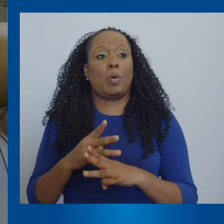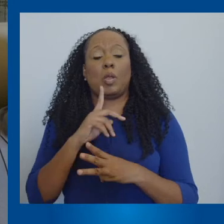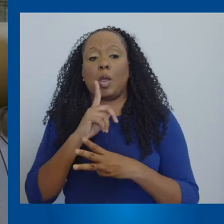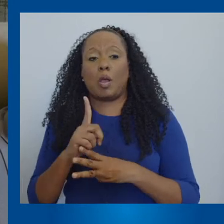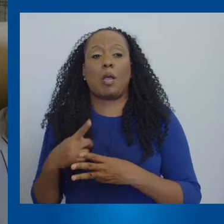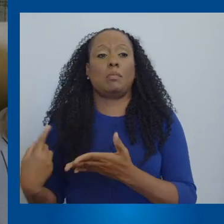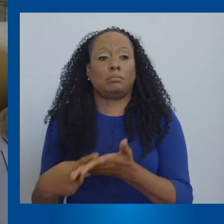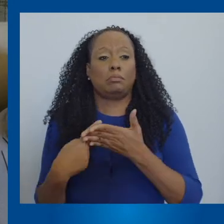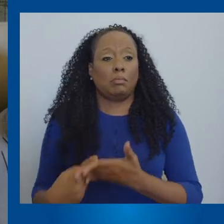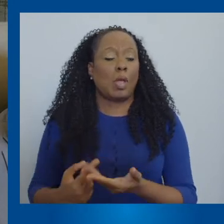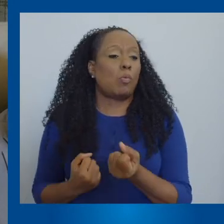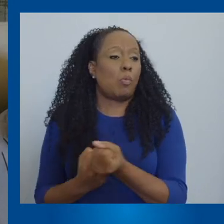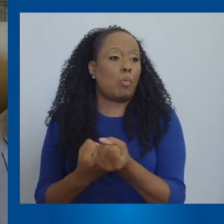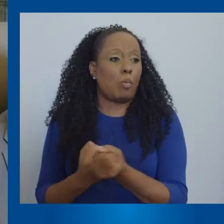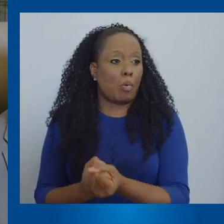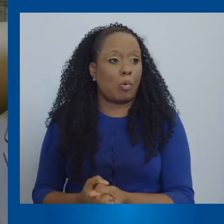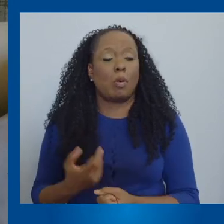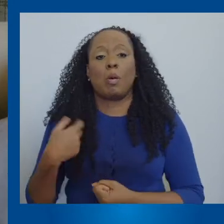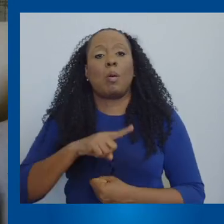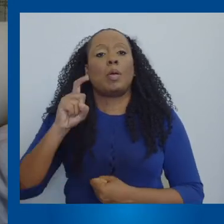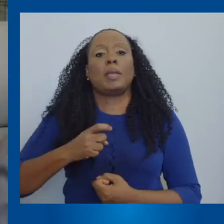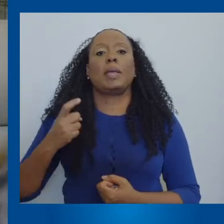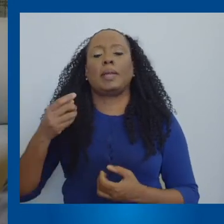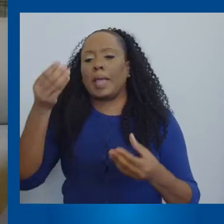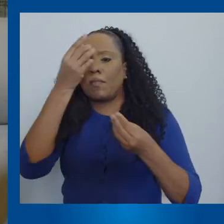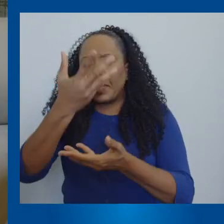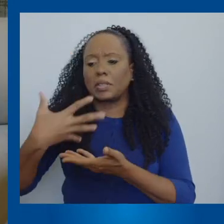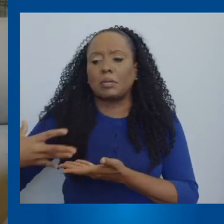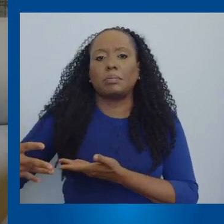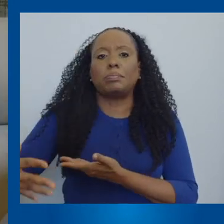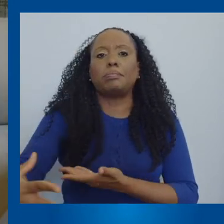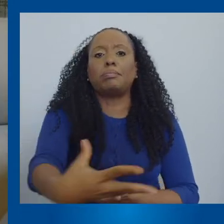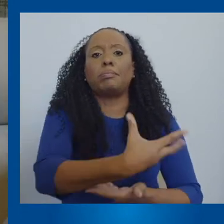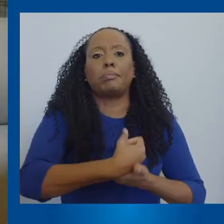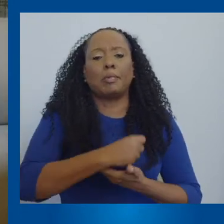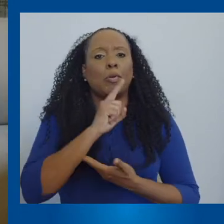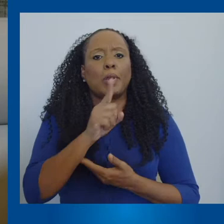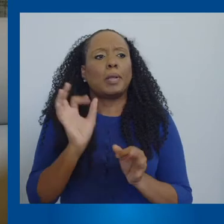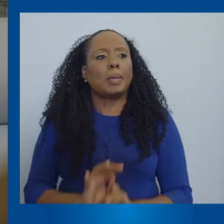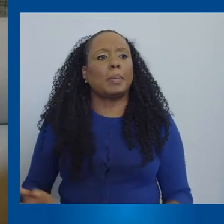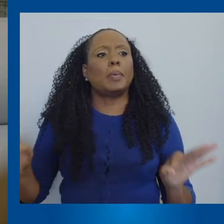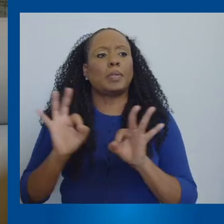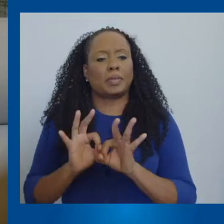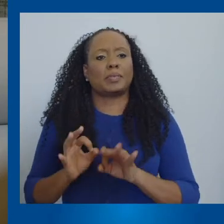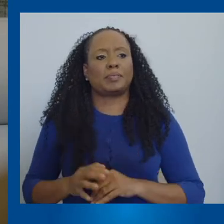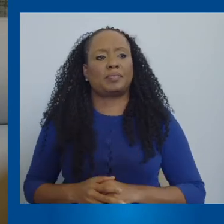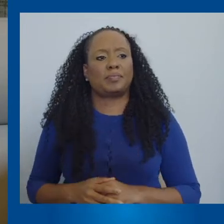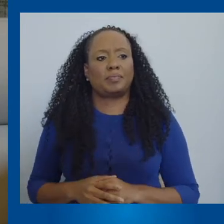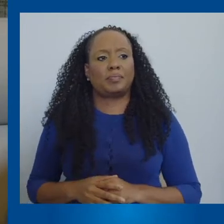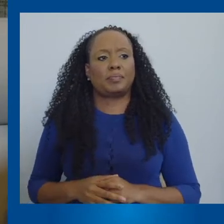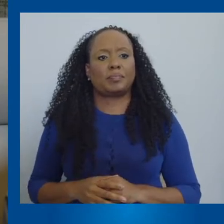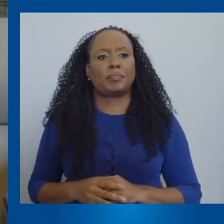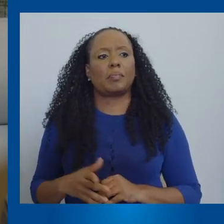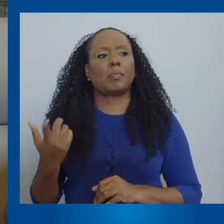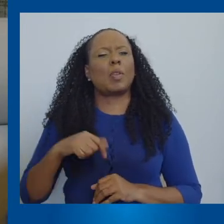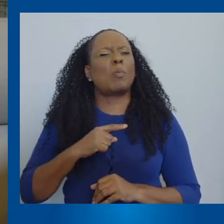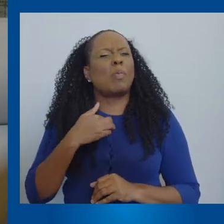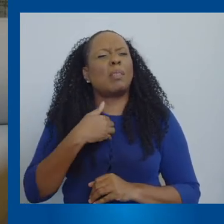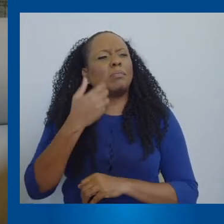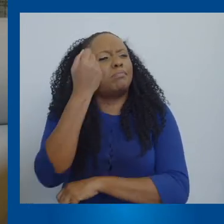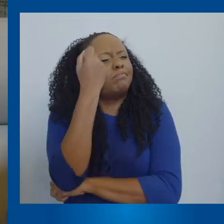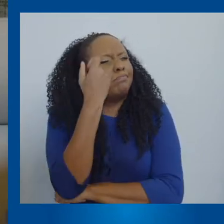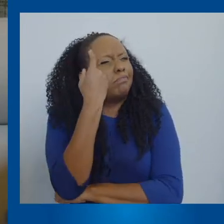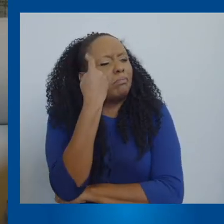subject. We need not just to have data, so surveillance is extremely important. As I say, we have an inkling of what is happening to human